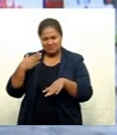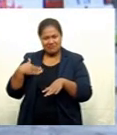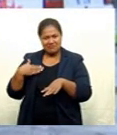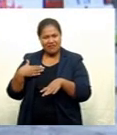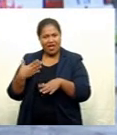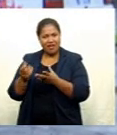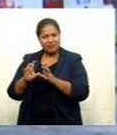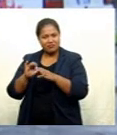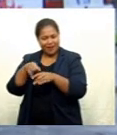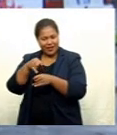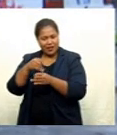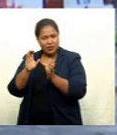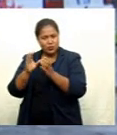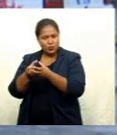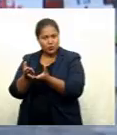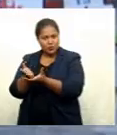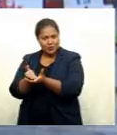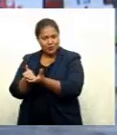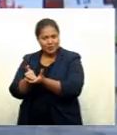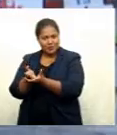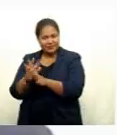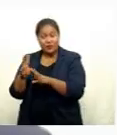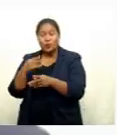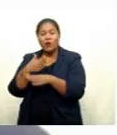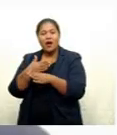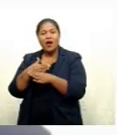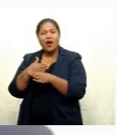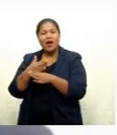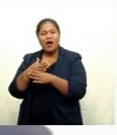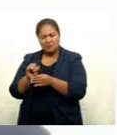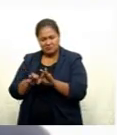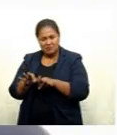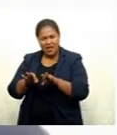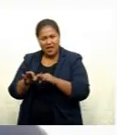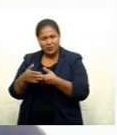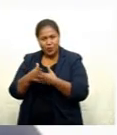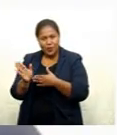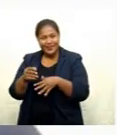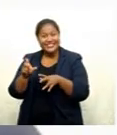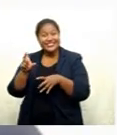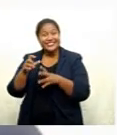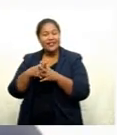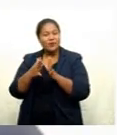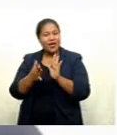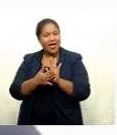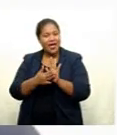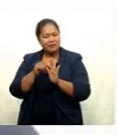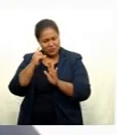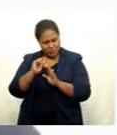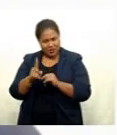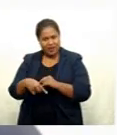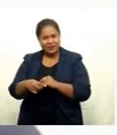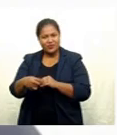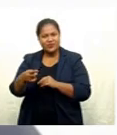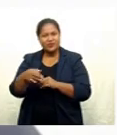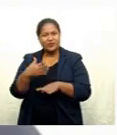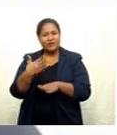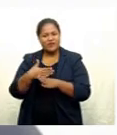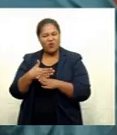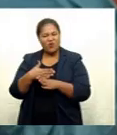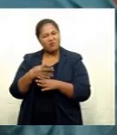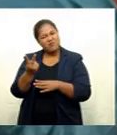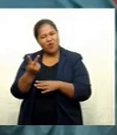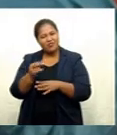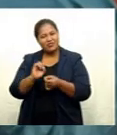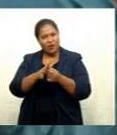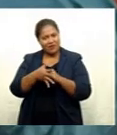Medical Services to work with them to progress the plan to open up the CWM hospital so that it can deal with COVID and non-COVID